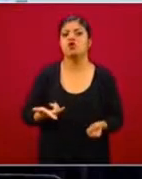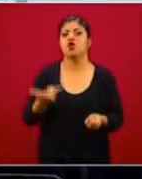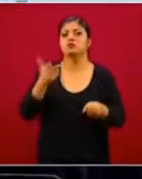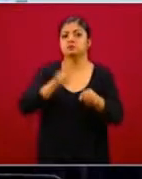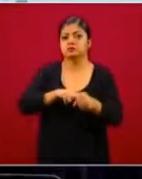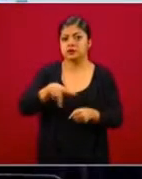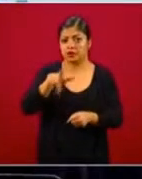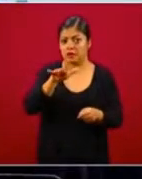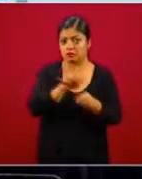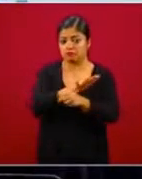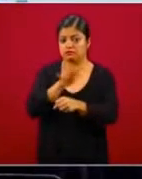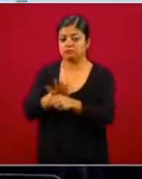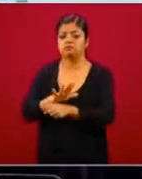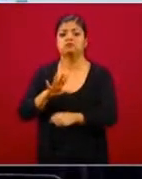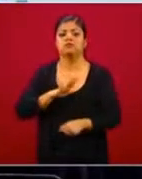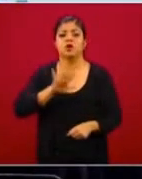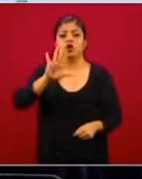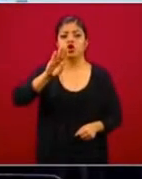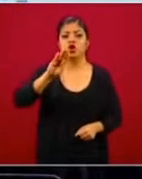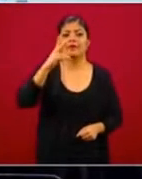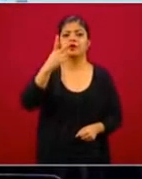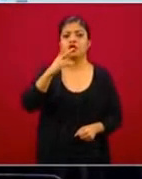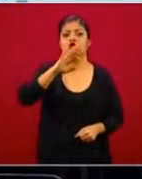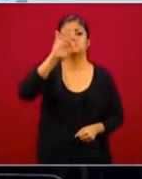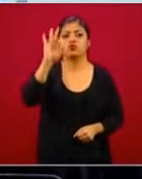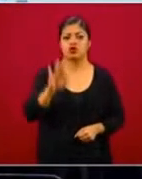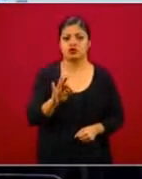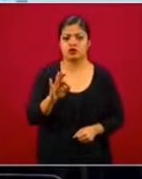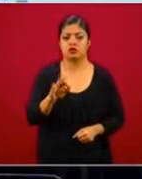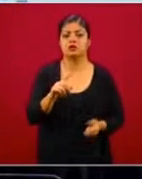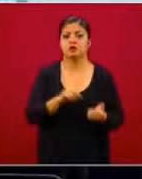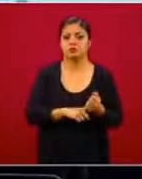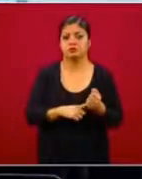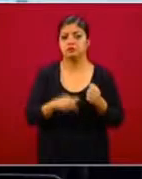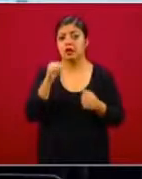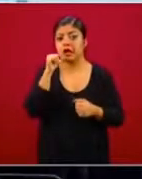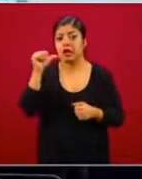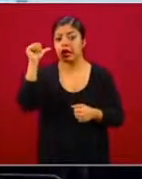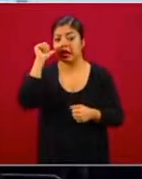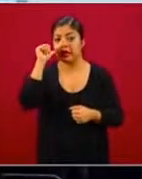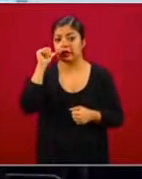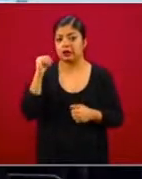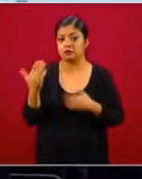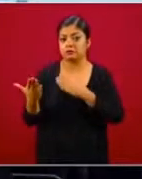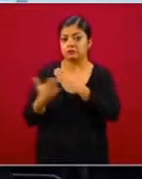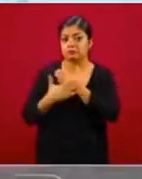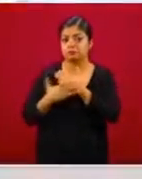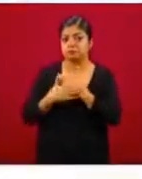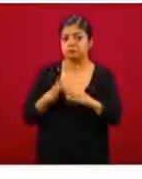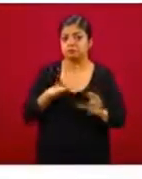disease. And so let's look at hospital occupation rate and availability.